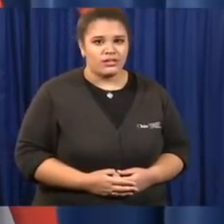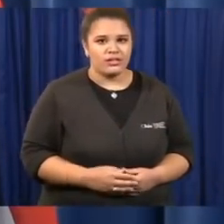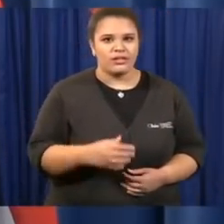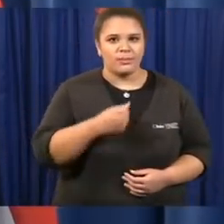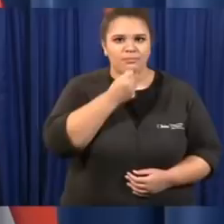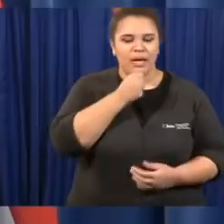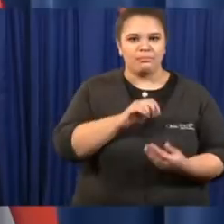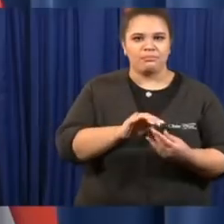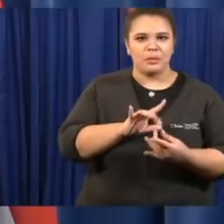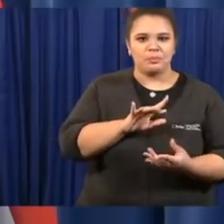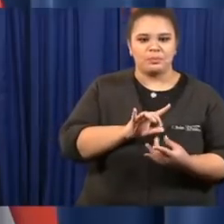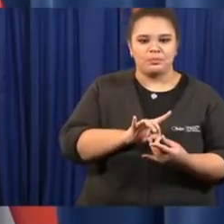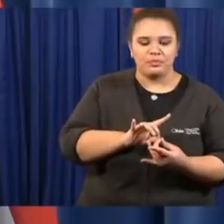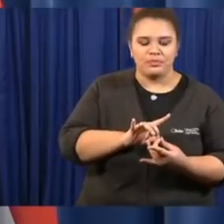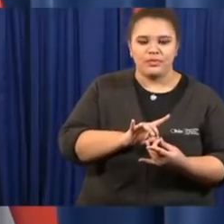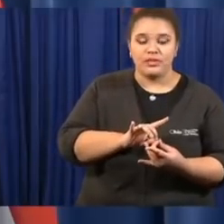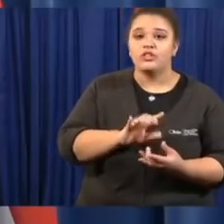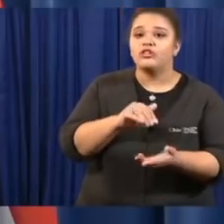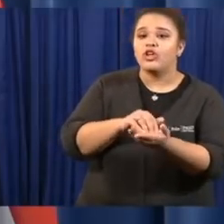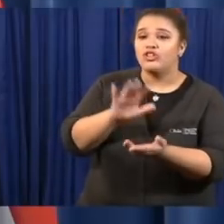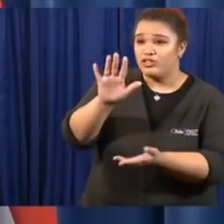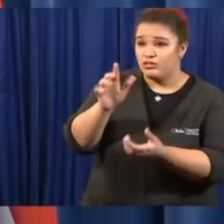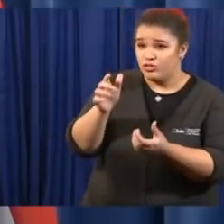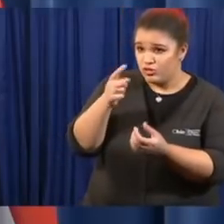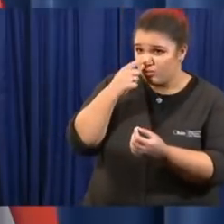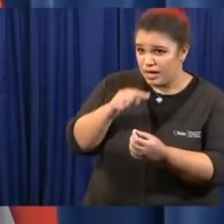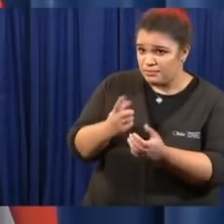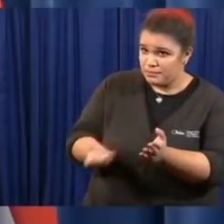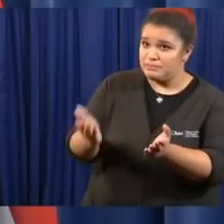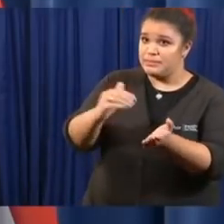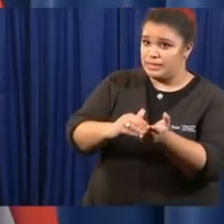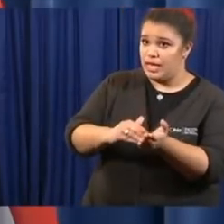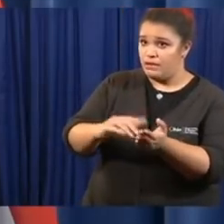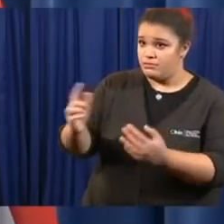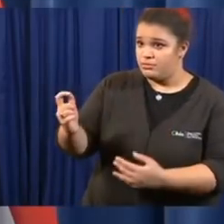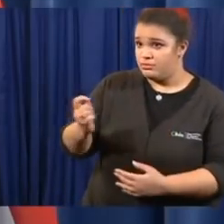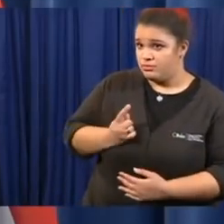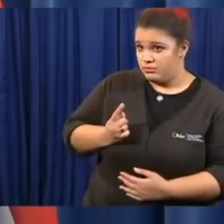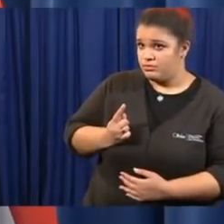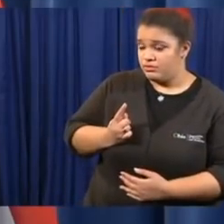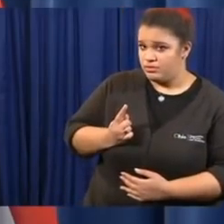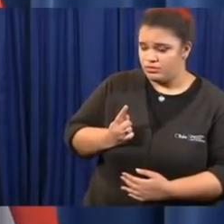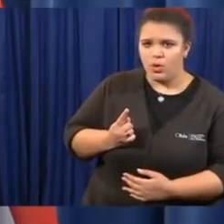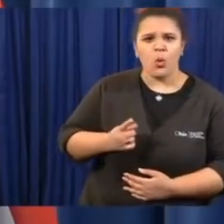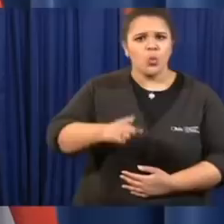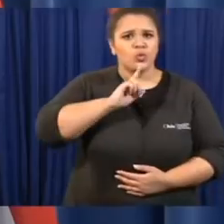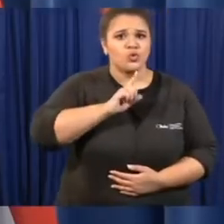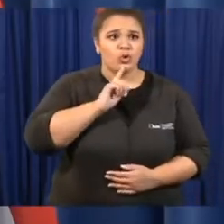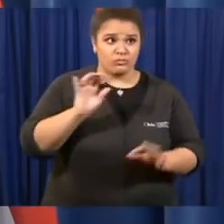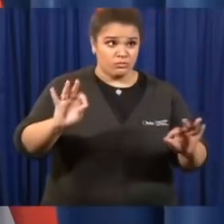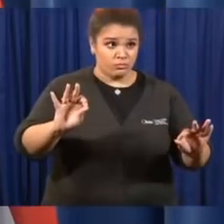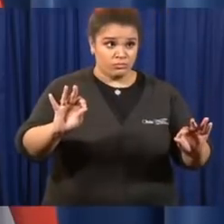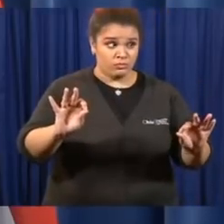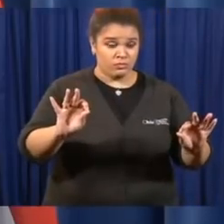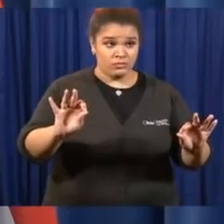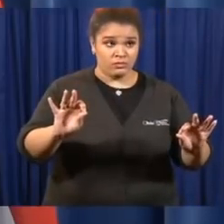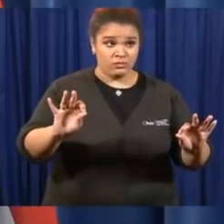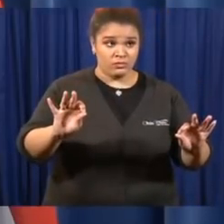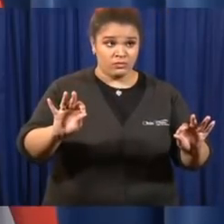apologize, but maybe you could try the question again. yeah, you want to try it again? Sure. Can you hear me? Okay.